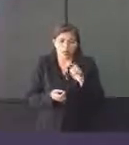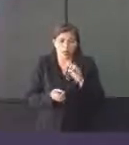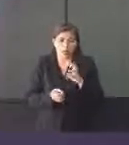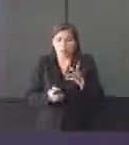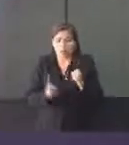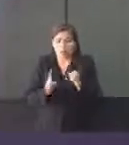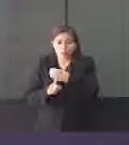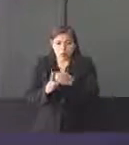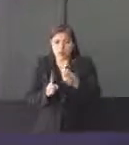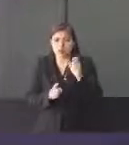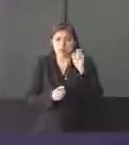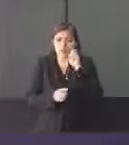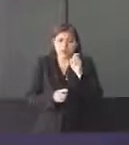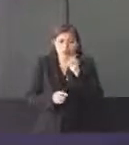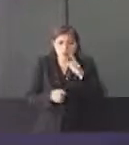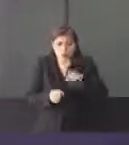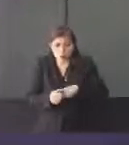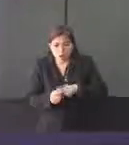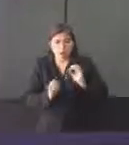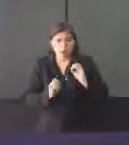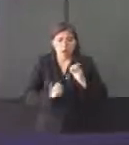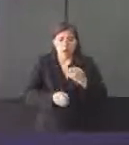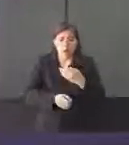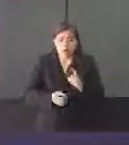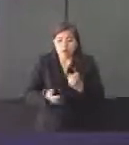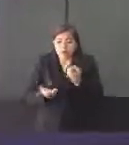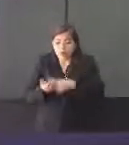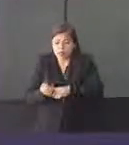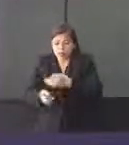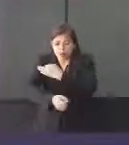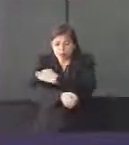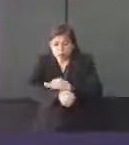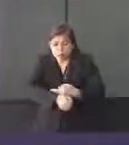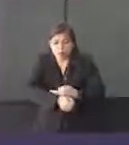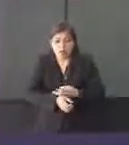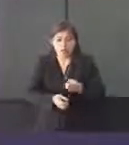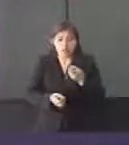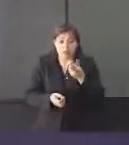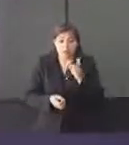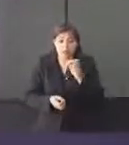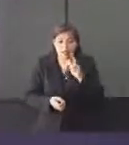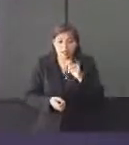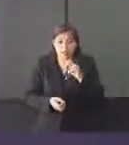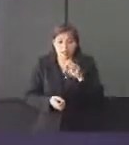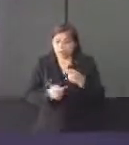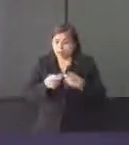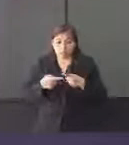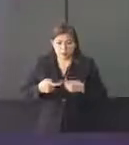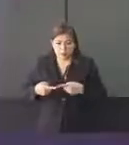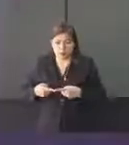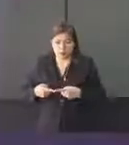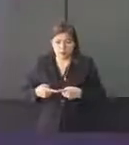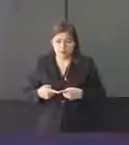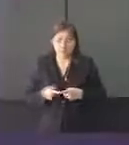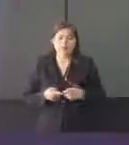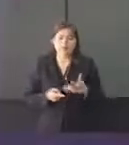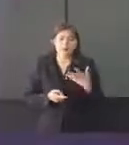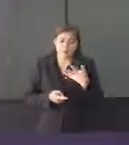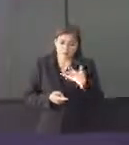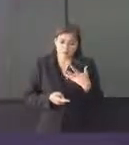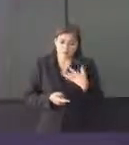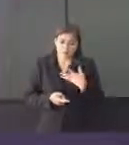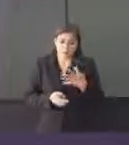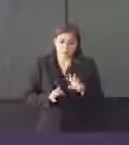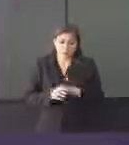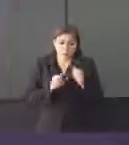be sexual violence, family violence, or domestic violence, and this is typified as a crime.